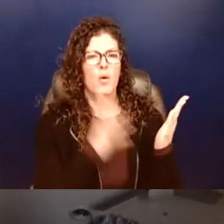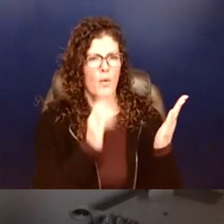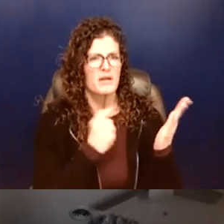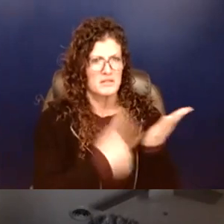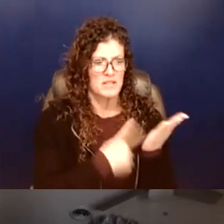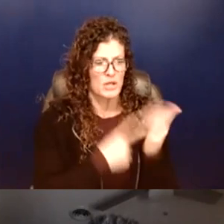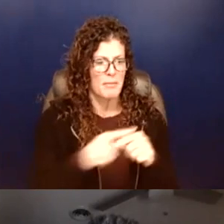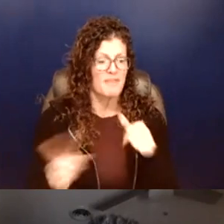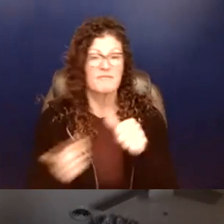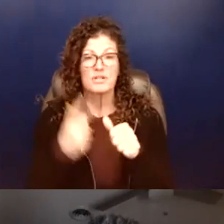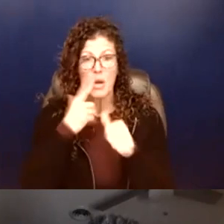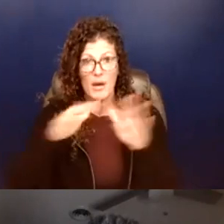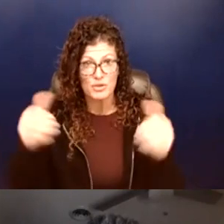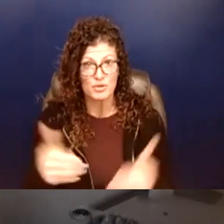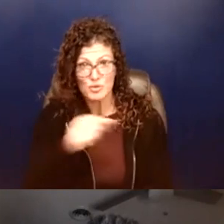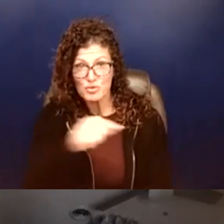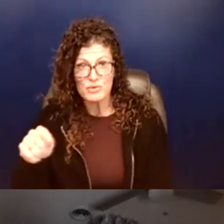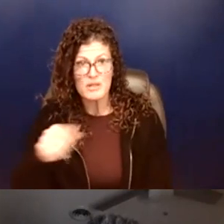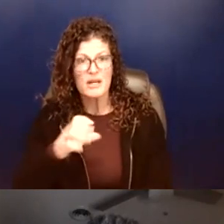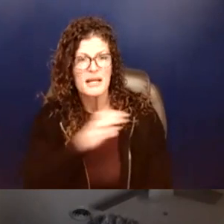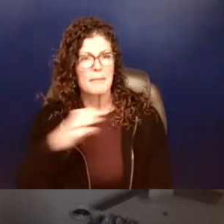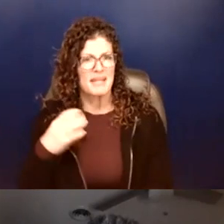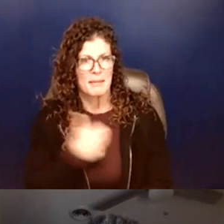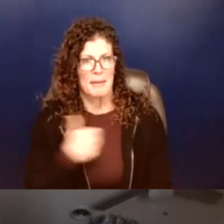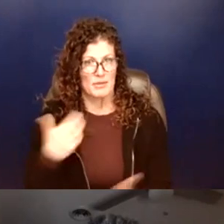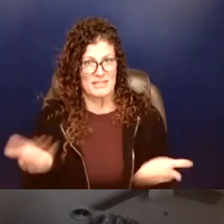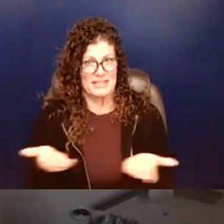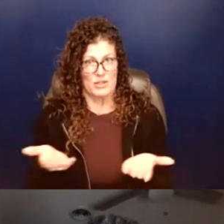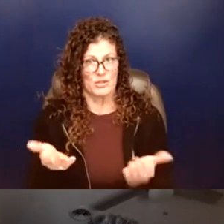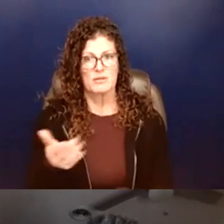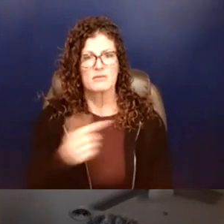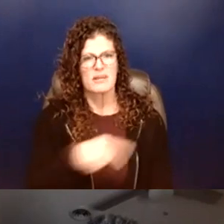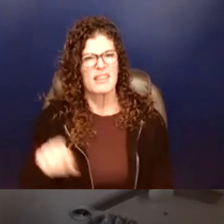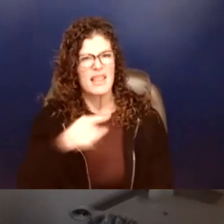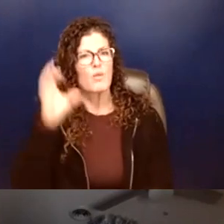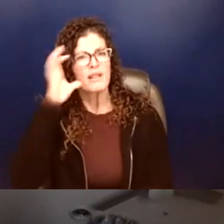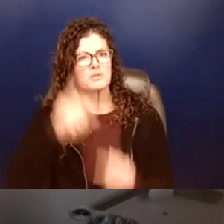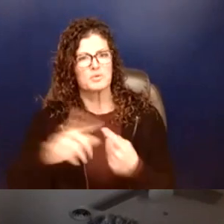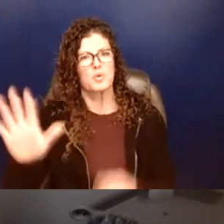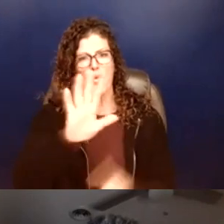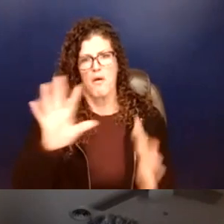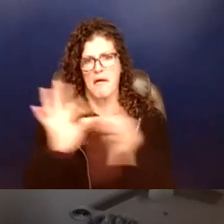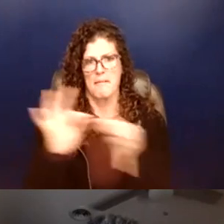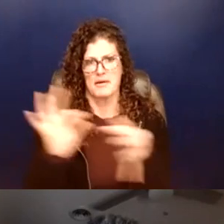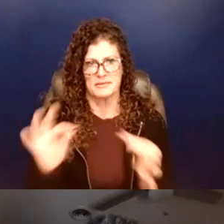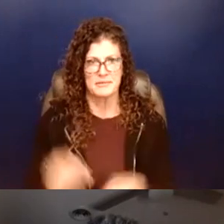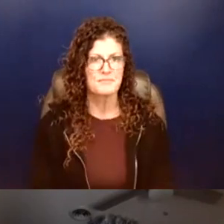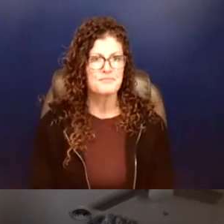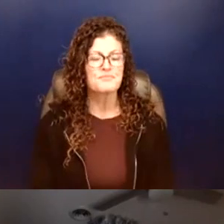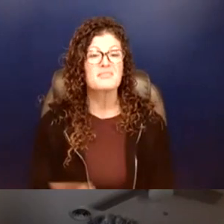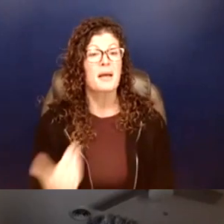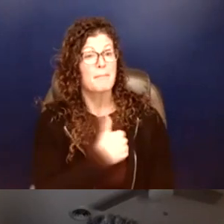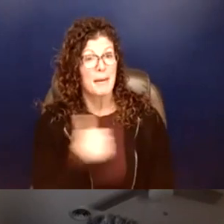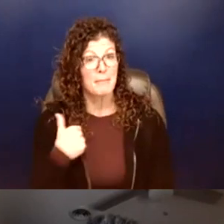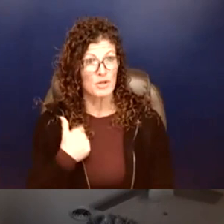search committee and school committee who are present here tonight to listen to you. So I'm going to ask the members to please go